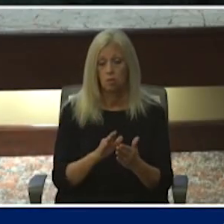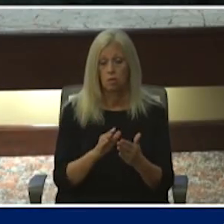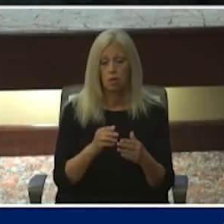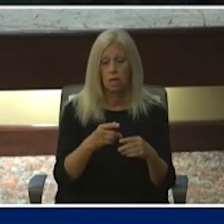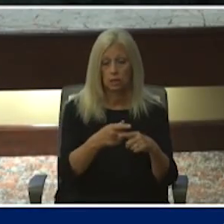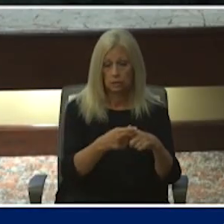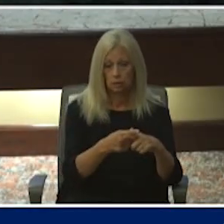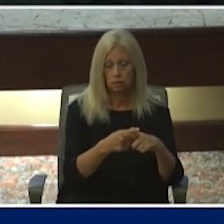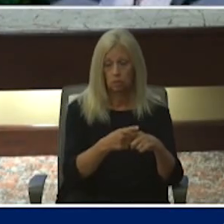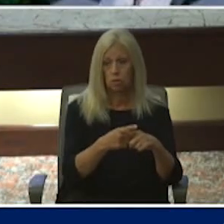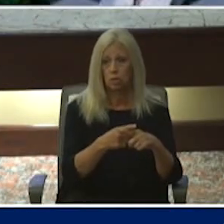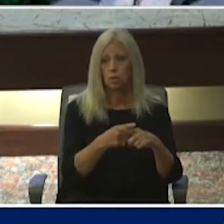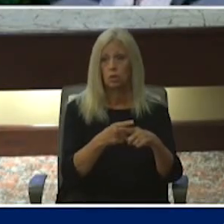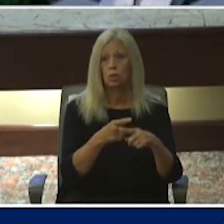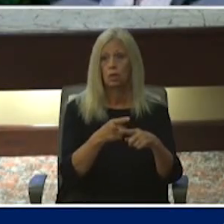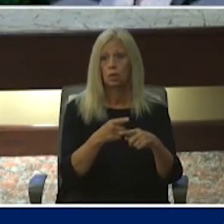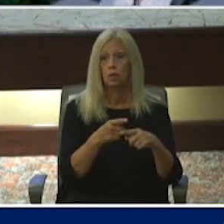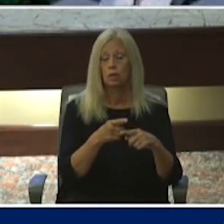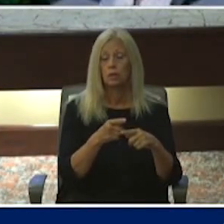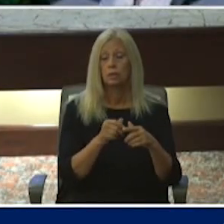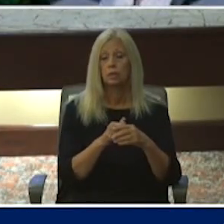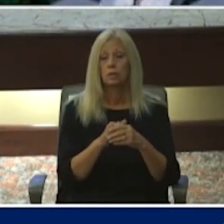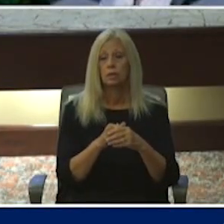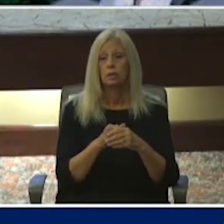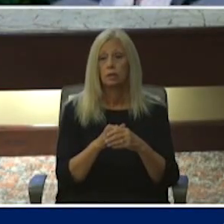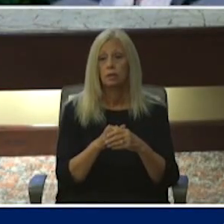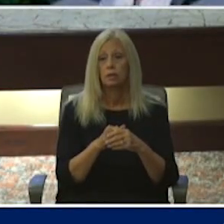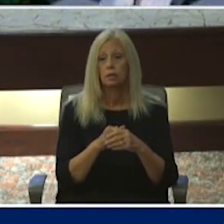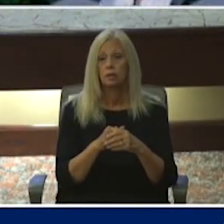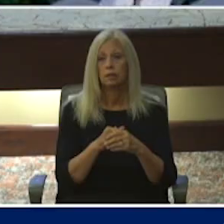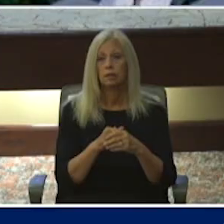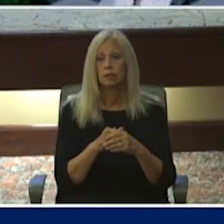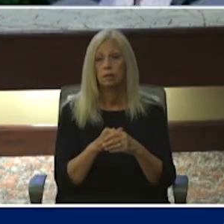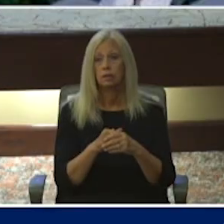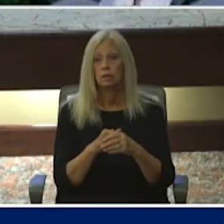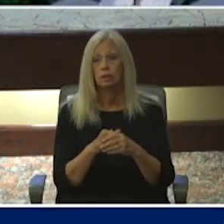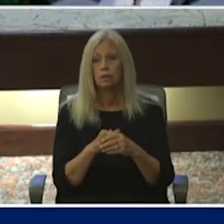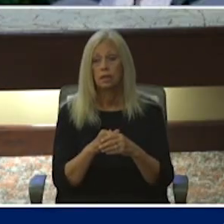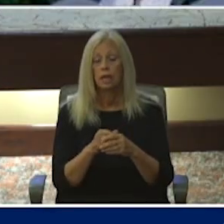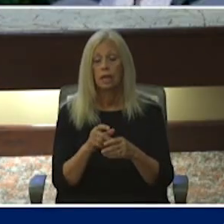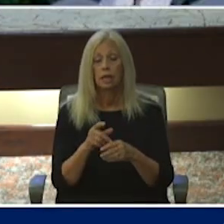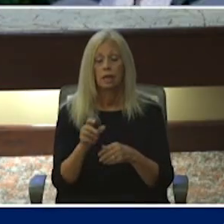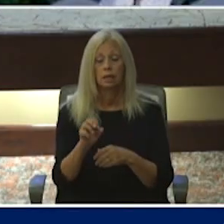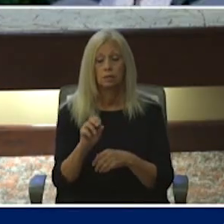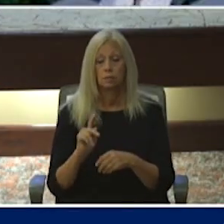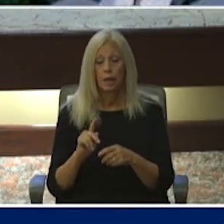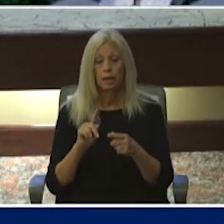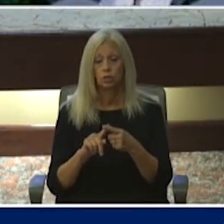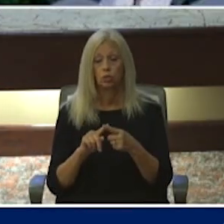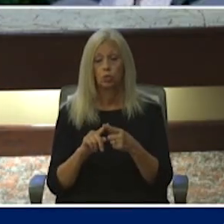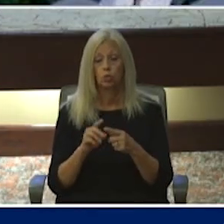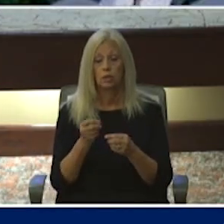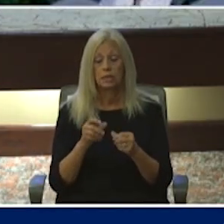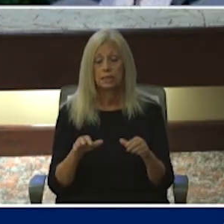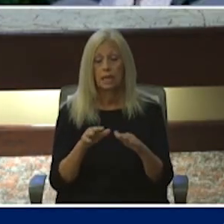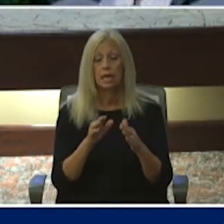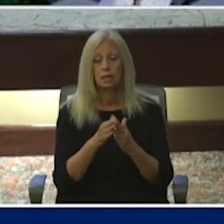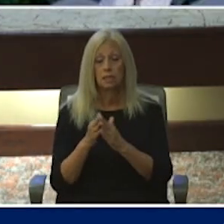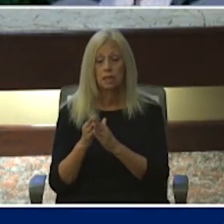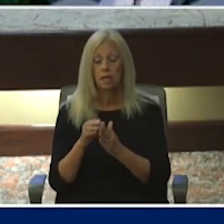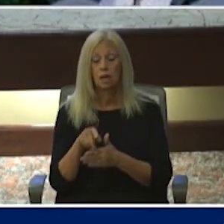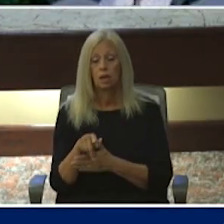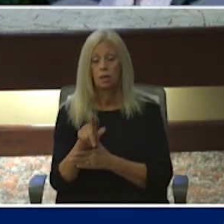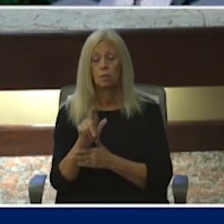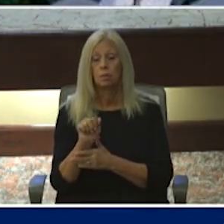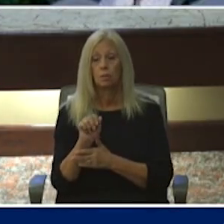here. And yeah, so it comes back up to the Sandtown Plaza area, and then you can